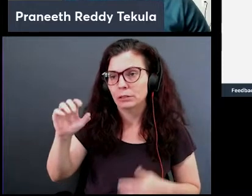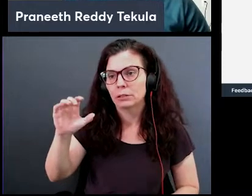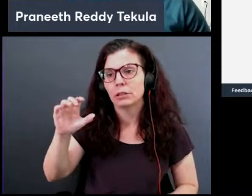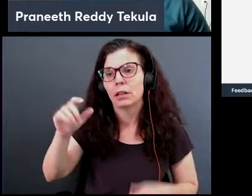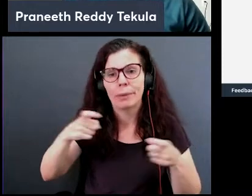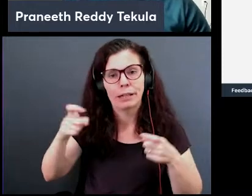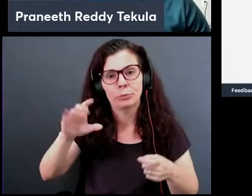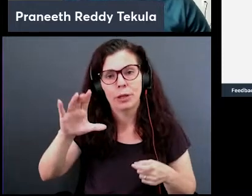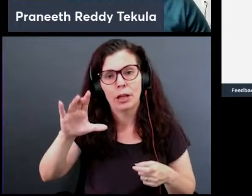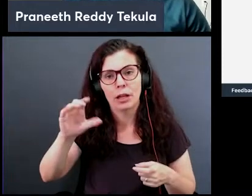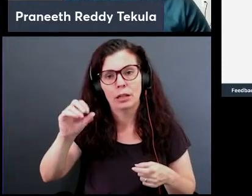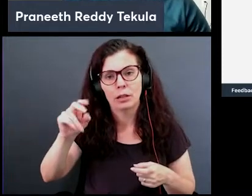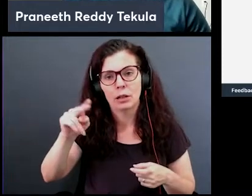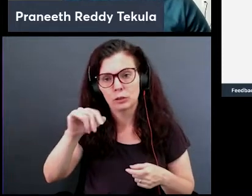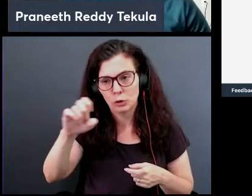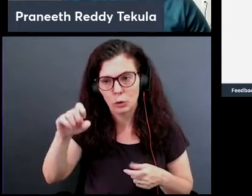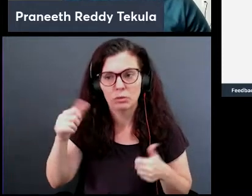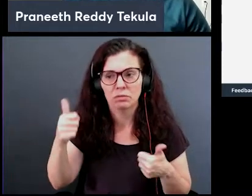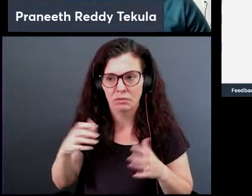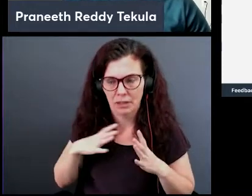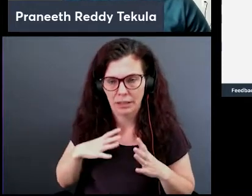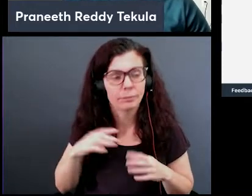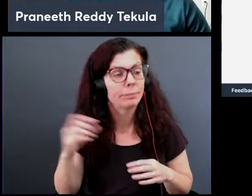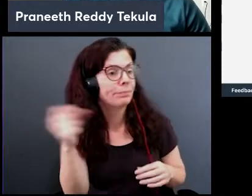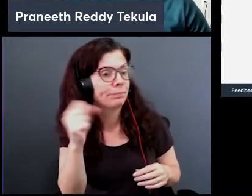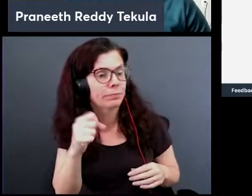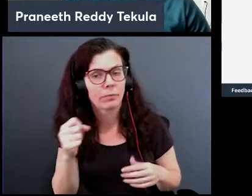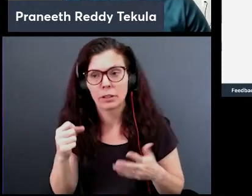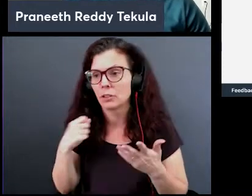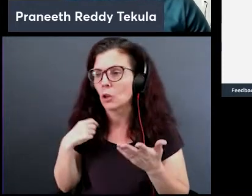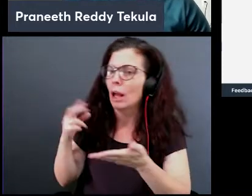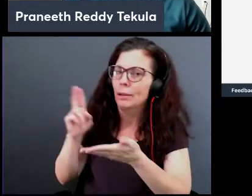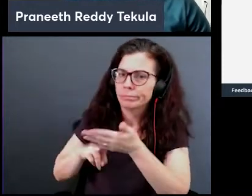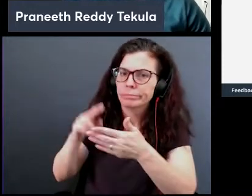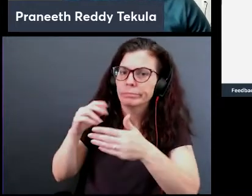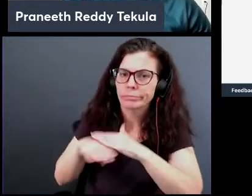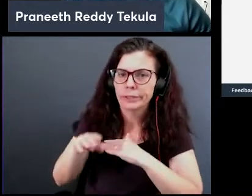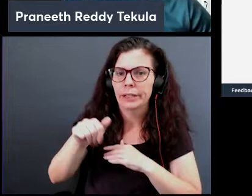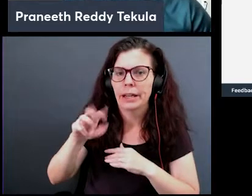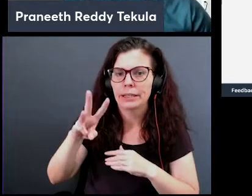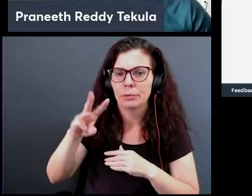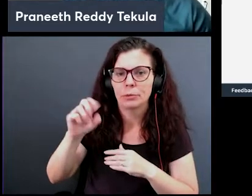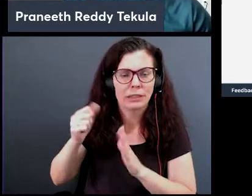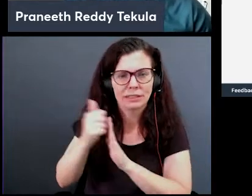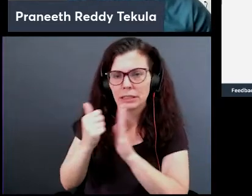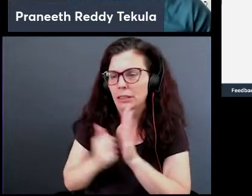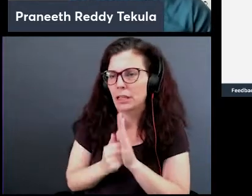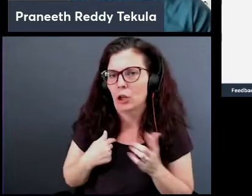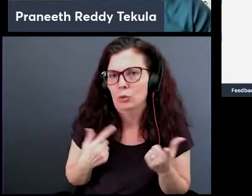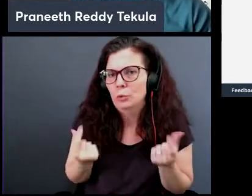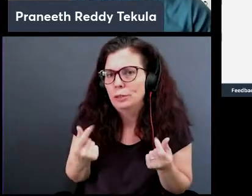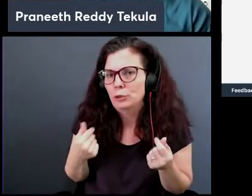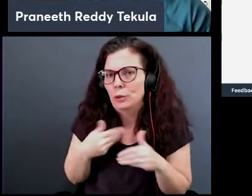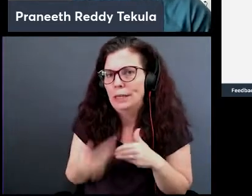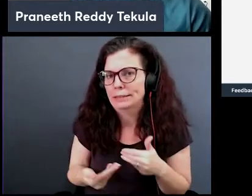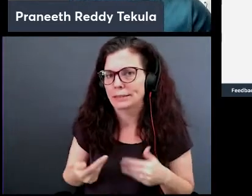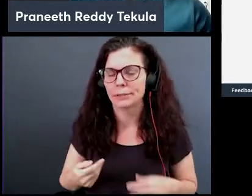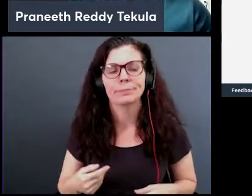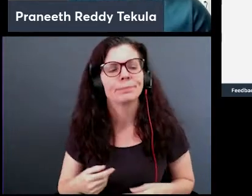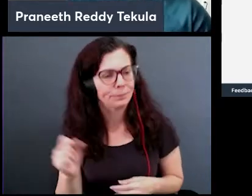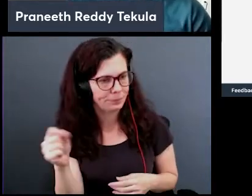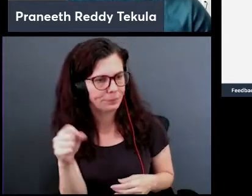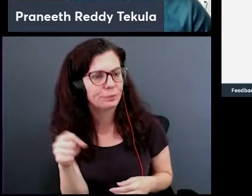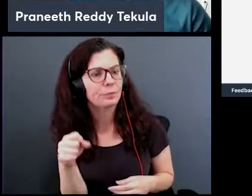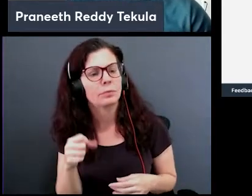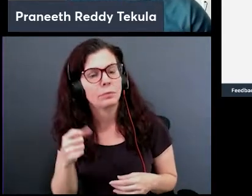right now. Okay, Hmm. so like I just logged into my AWS account. What am I Yeah. what do I do? So CloudWatch